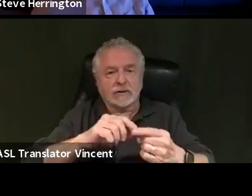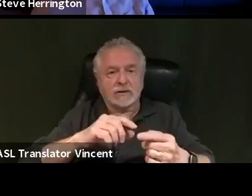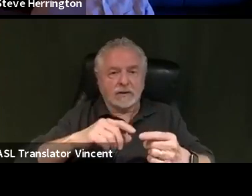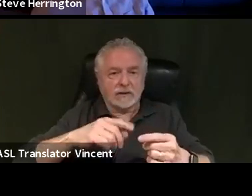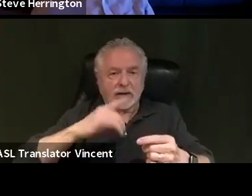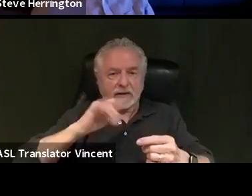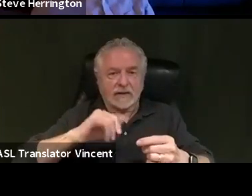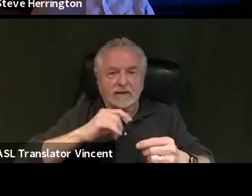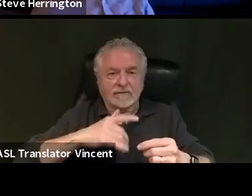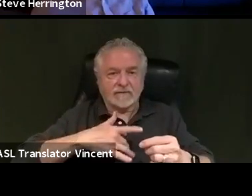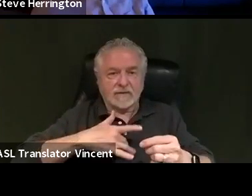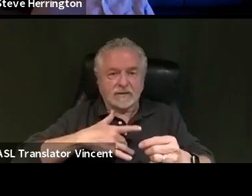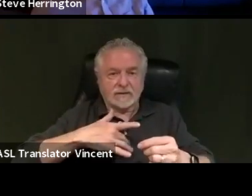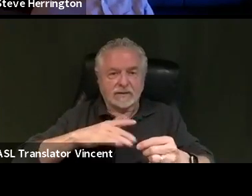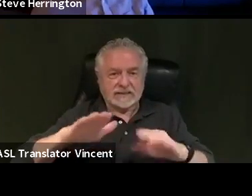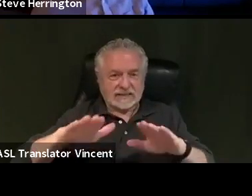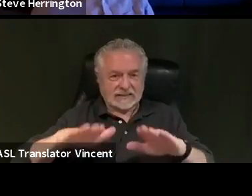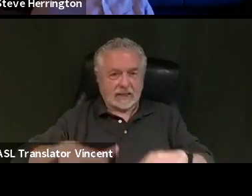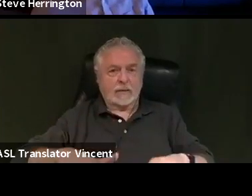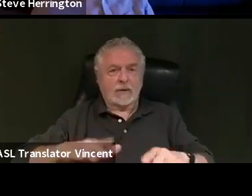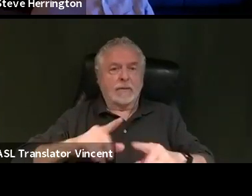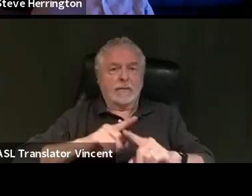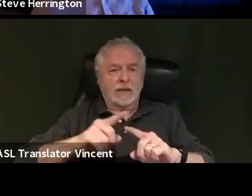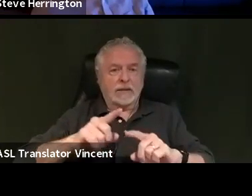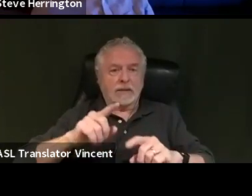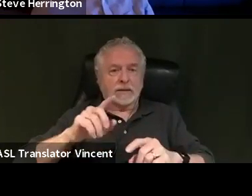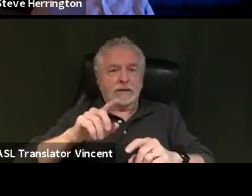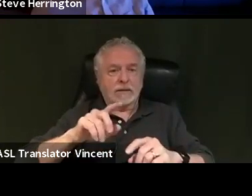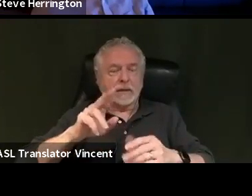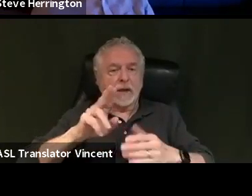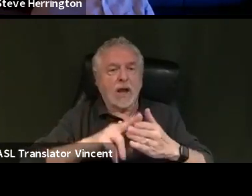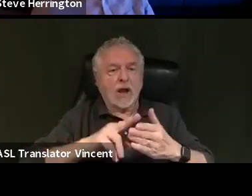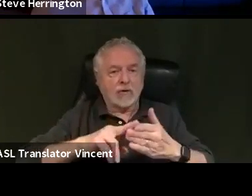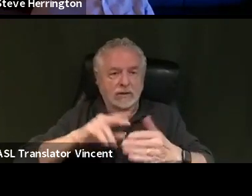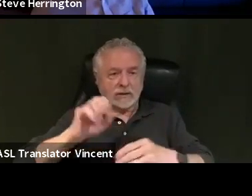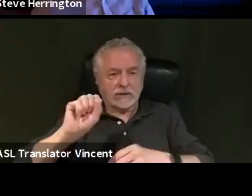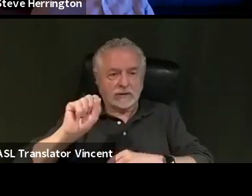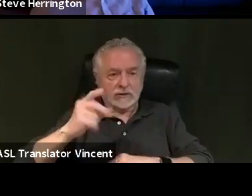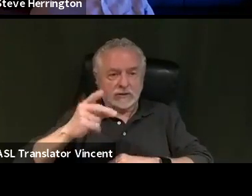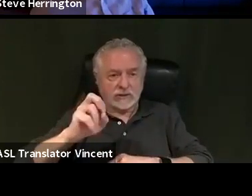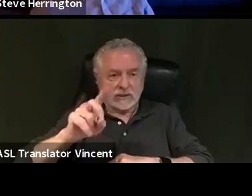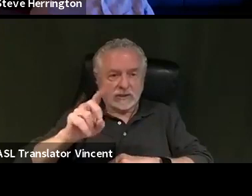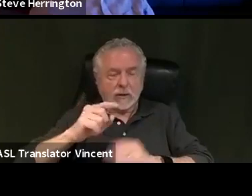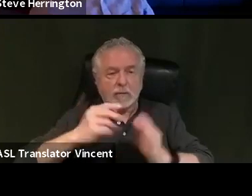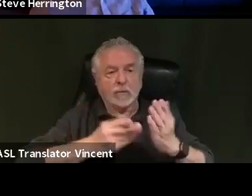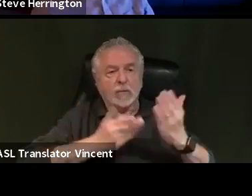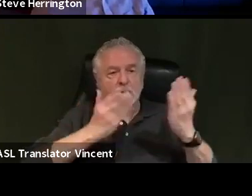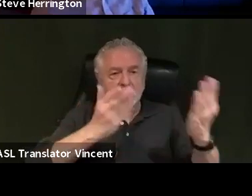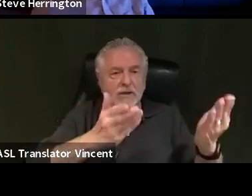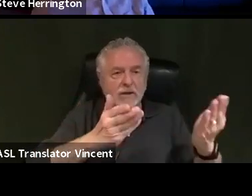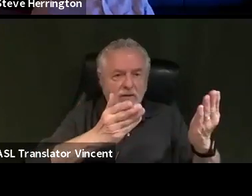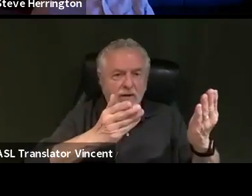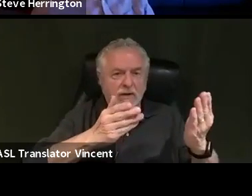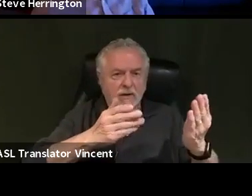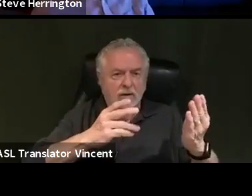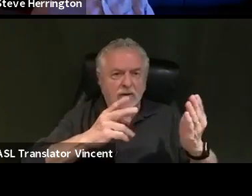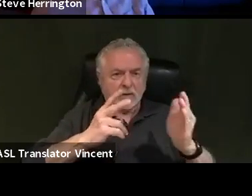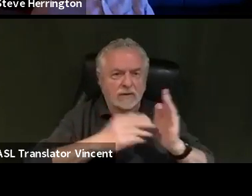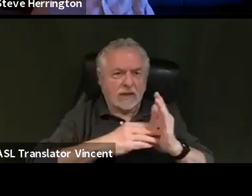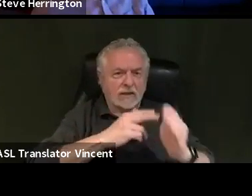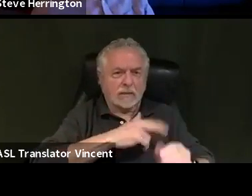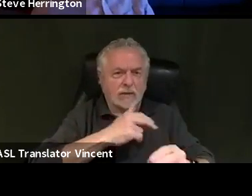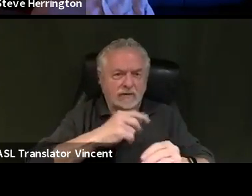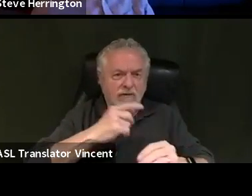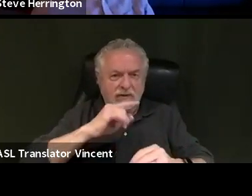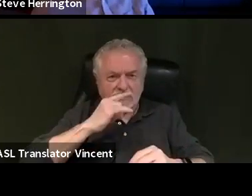like that doesn't feel stable. But in the contrast, as Dr. Shende was presenting, there have been 16,000 hospitalizations